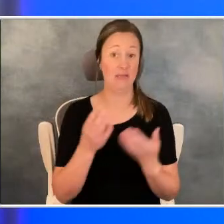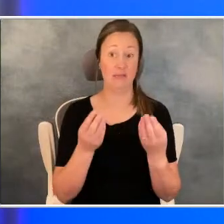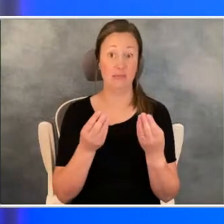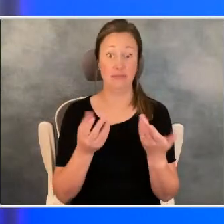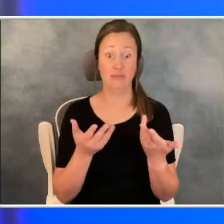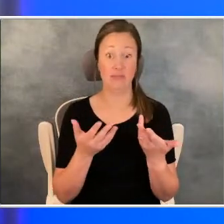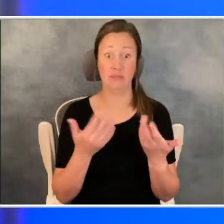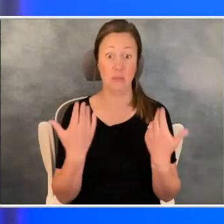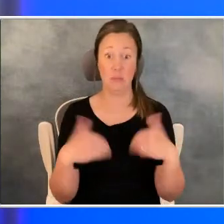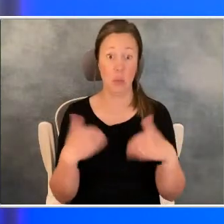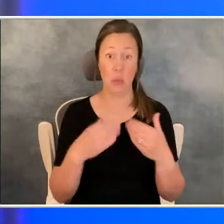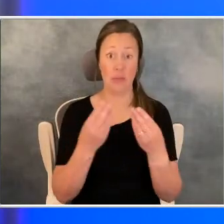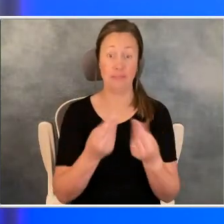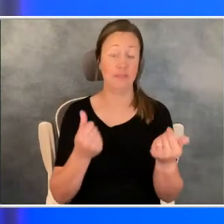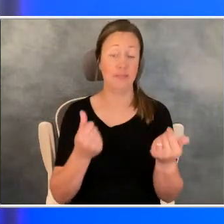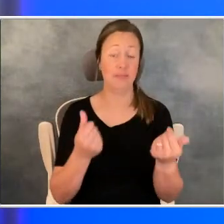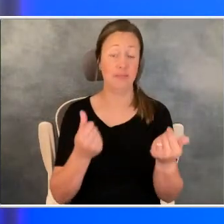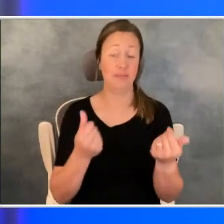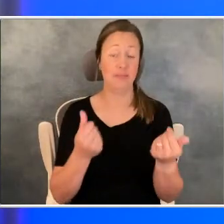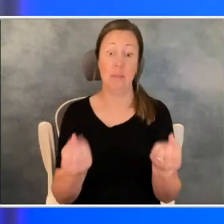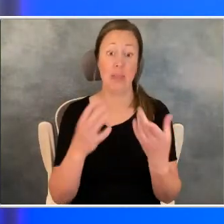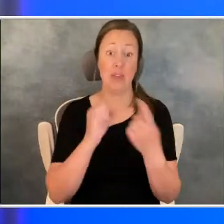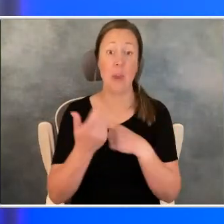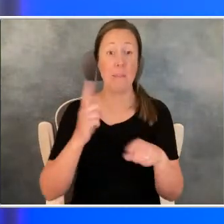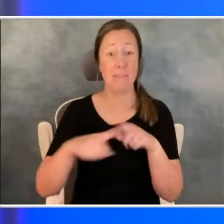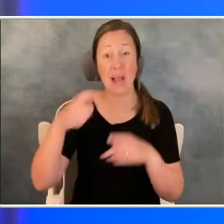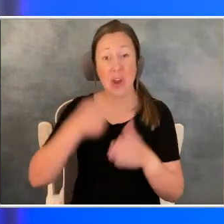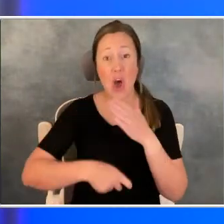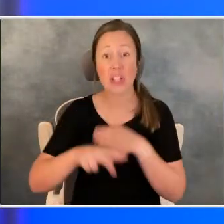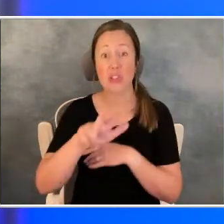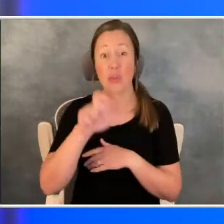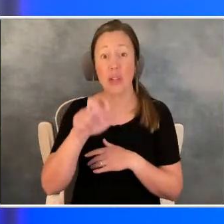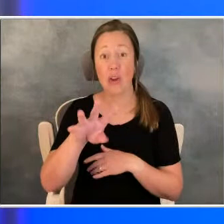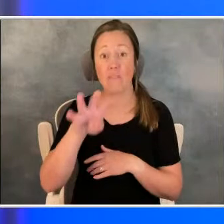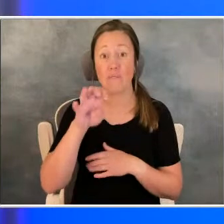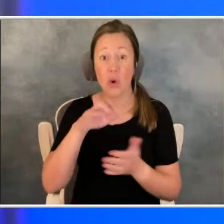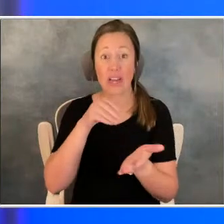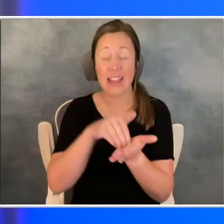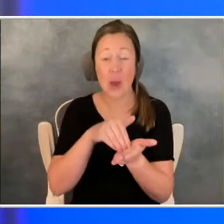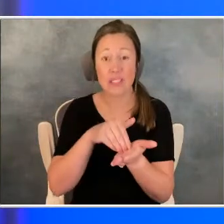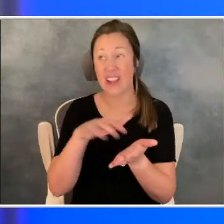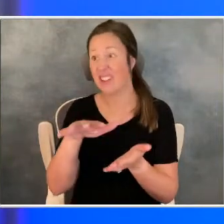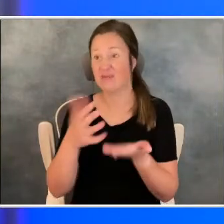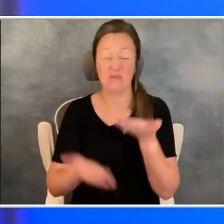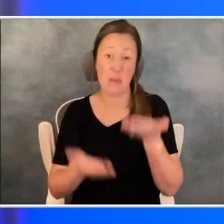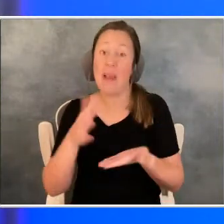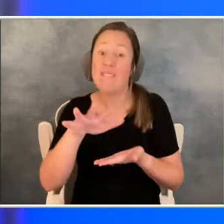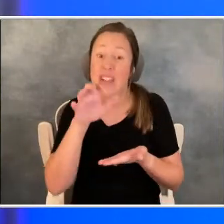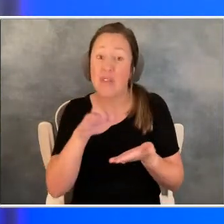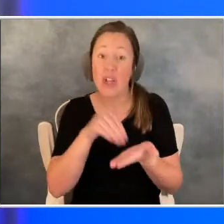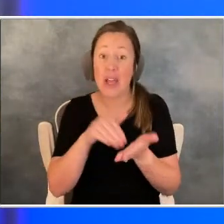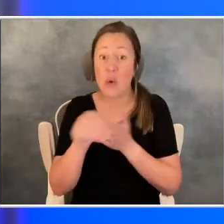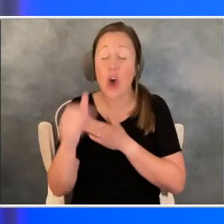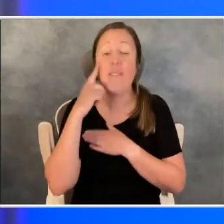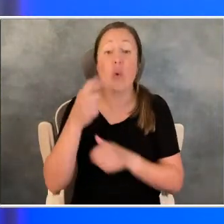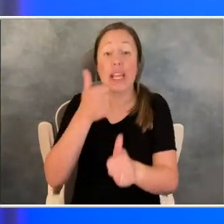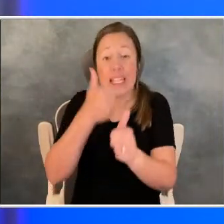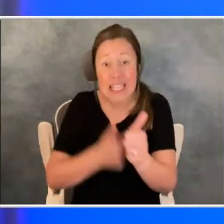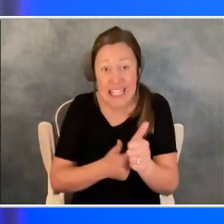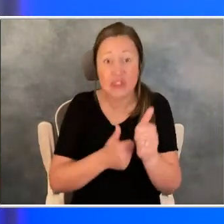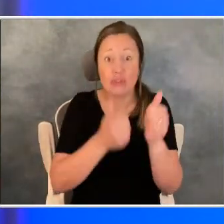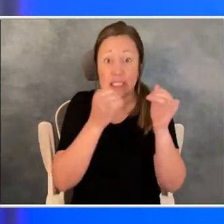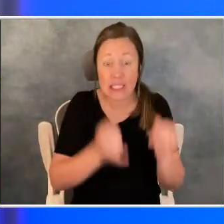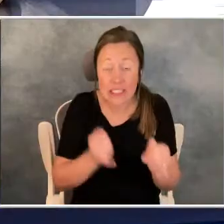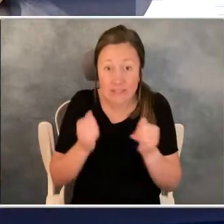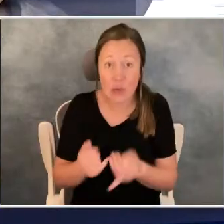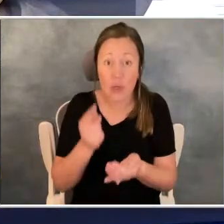then the cost of those products is $400,000, $500,000 per individual treatment. That's a